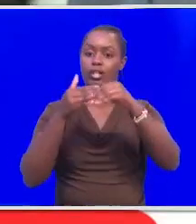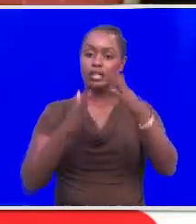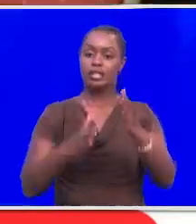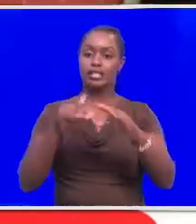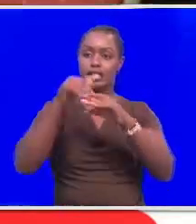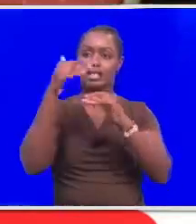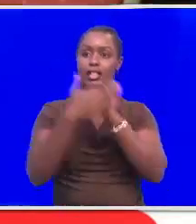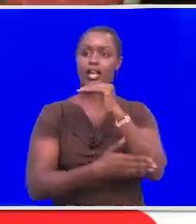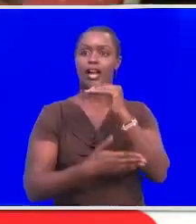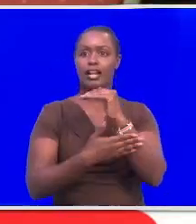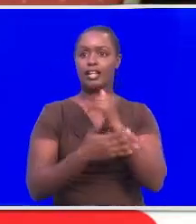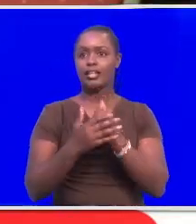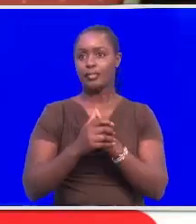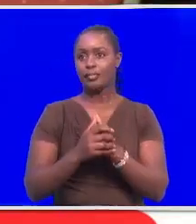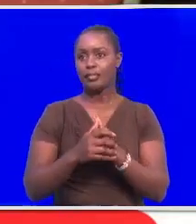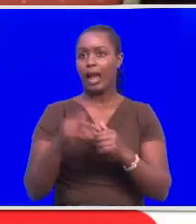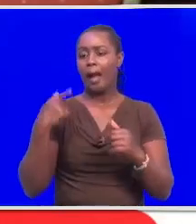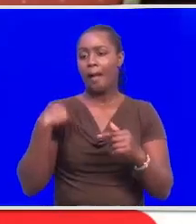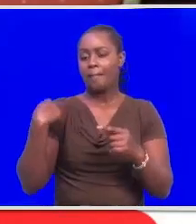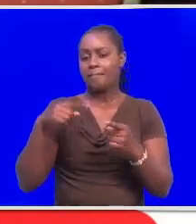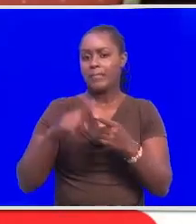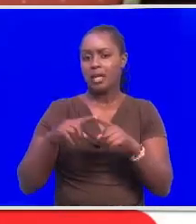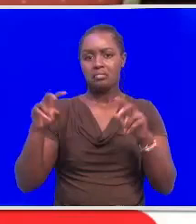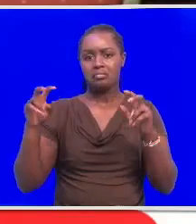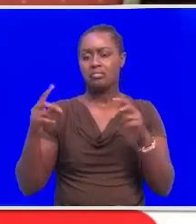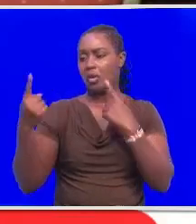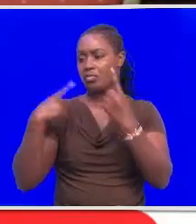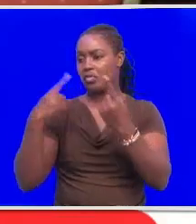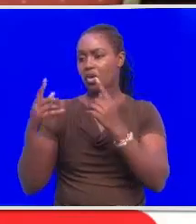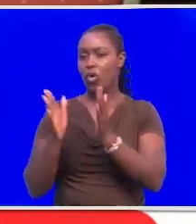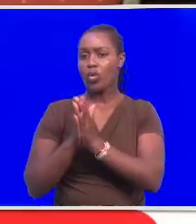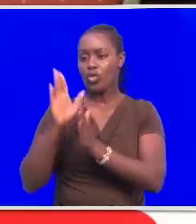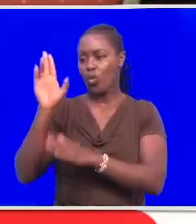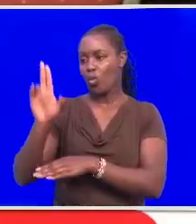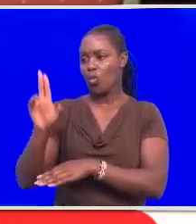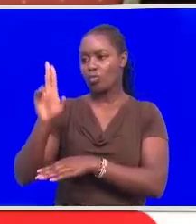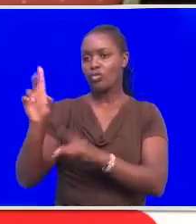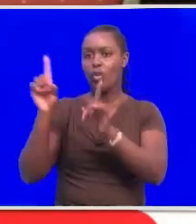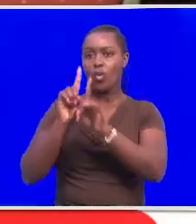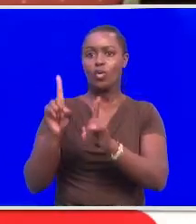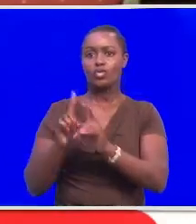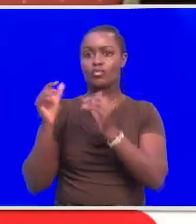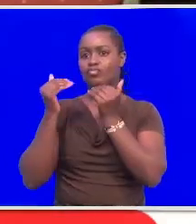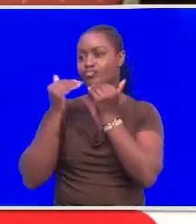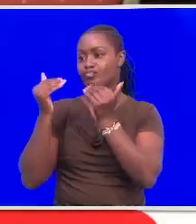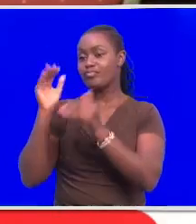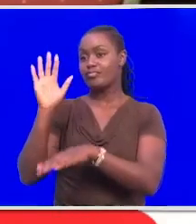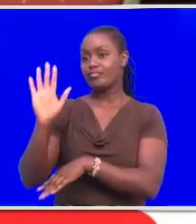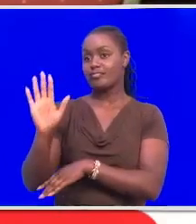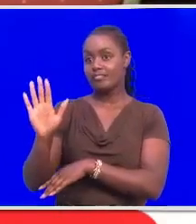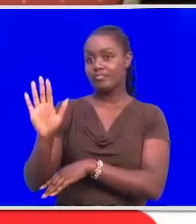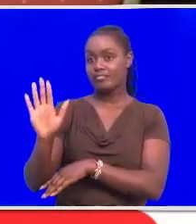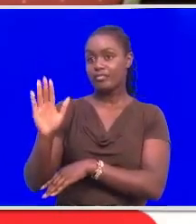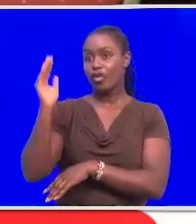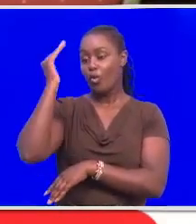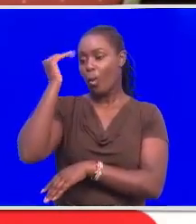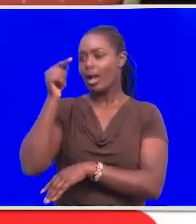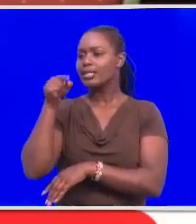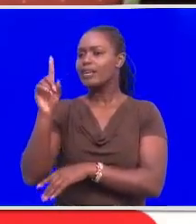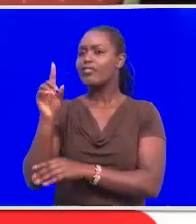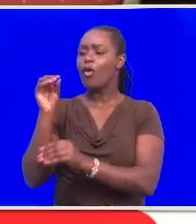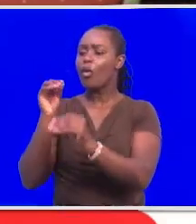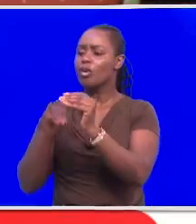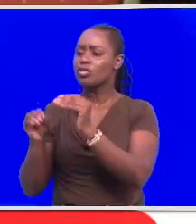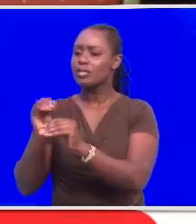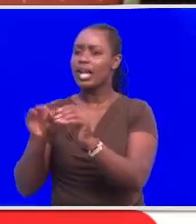country. Na nikatafuta Rais Uhuru Kenyatta, na mimi nataka nimshukuru kwa sababu alichangia